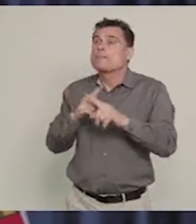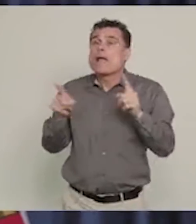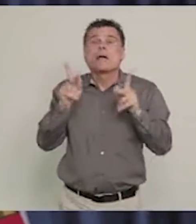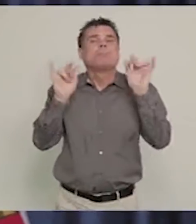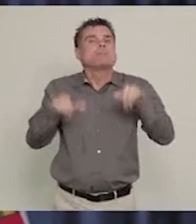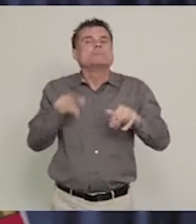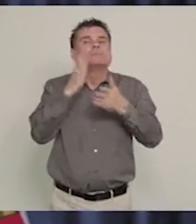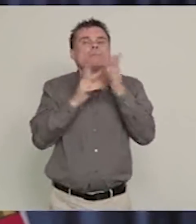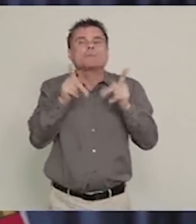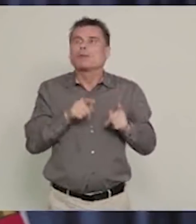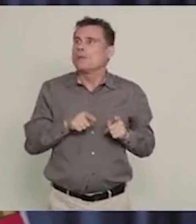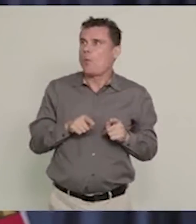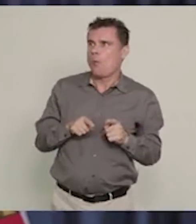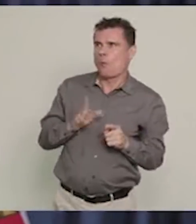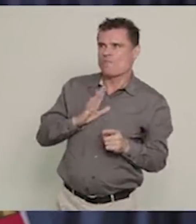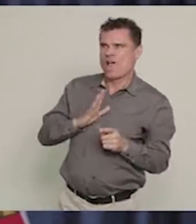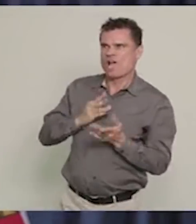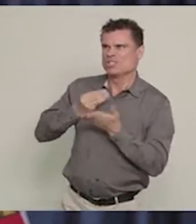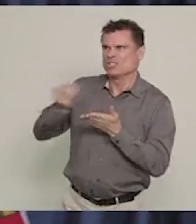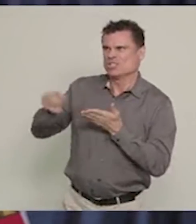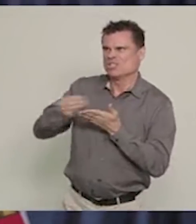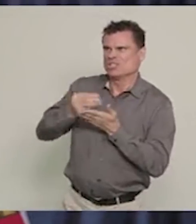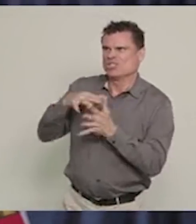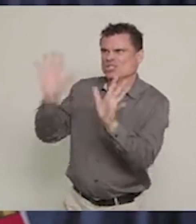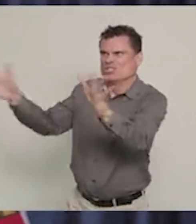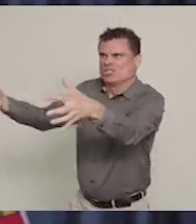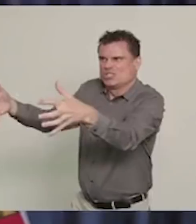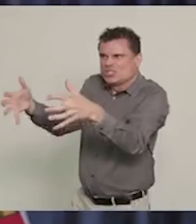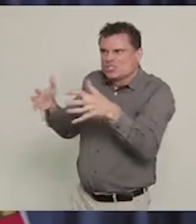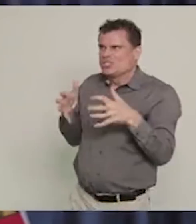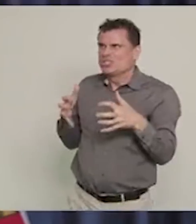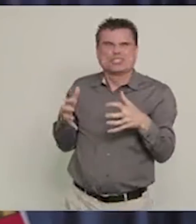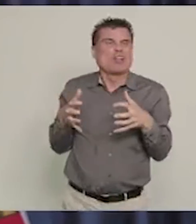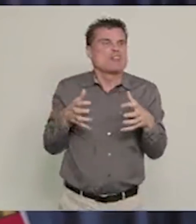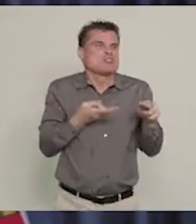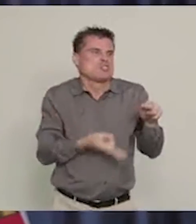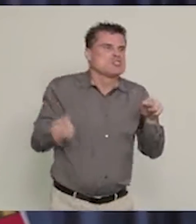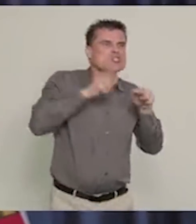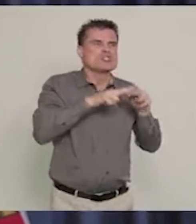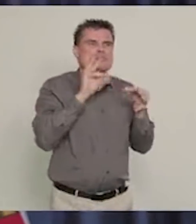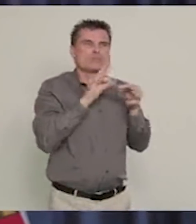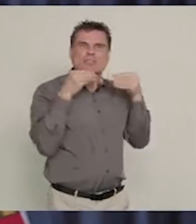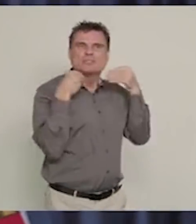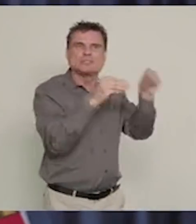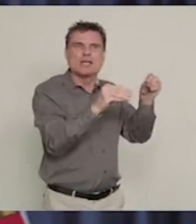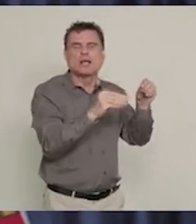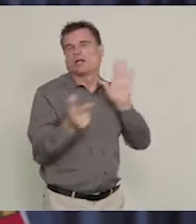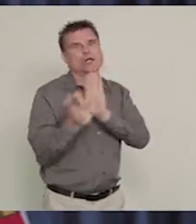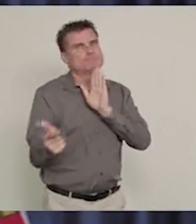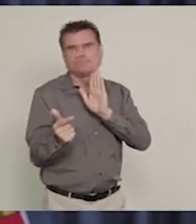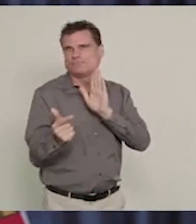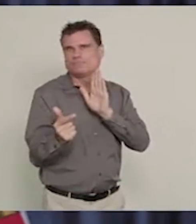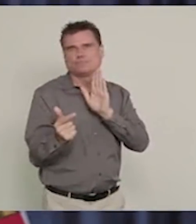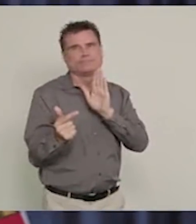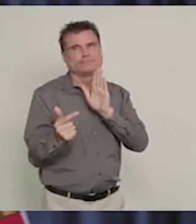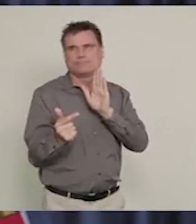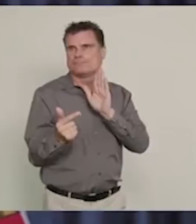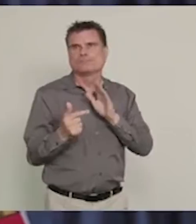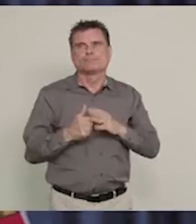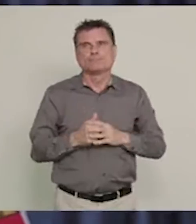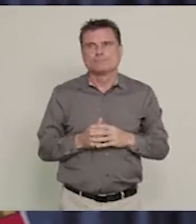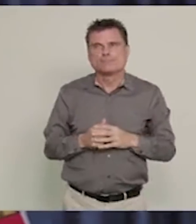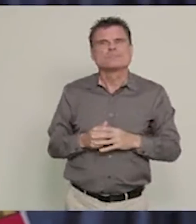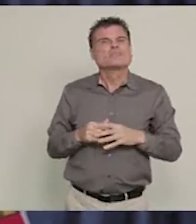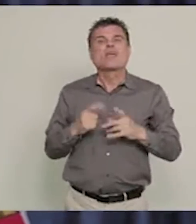and the shameful black market for medical supplies, making sure our essential service workers, including health workers, have